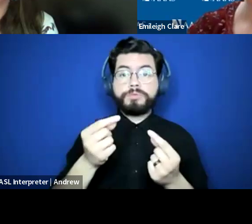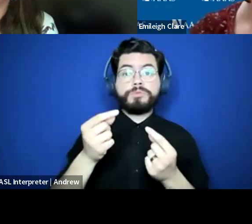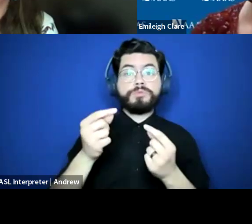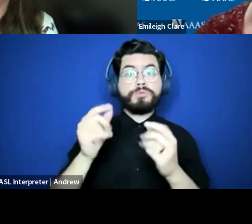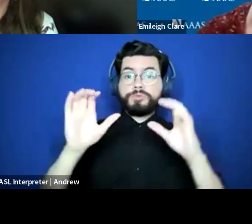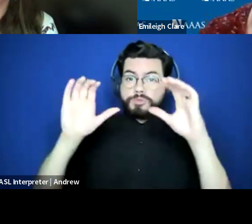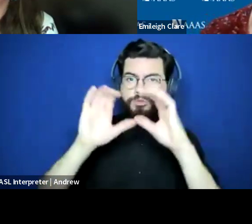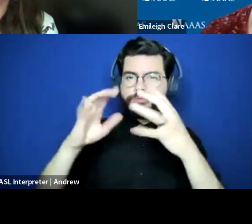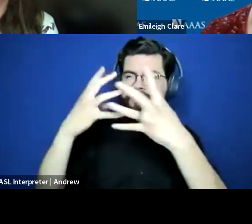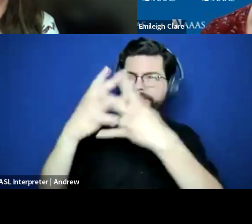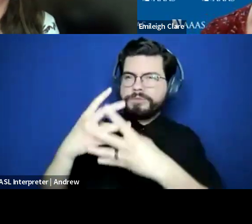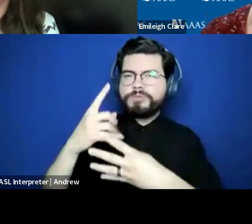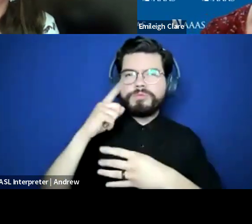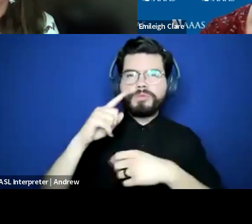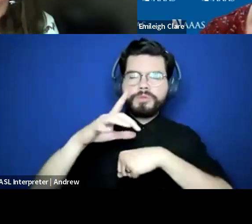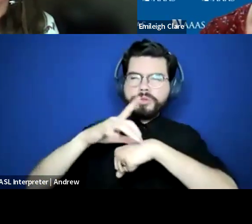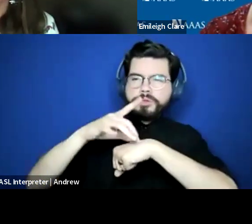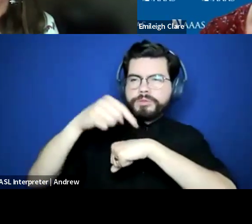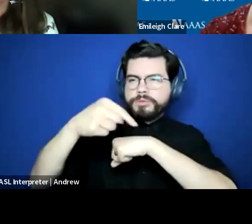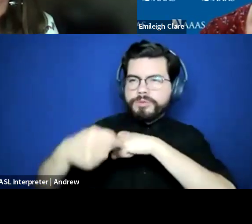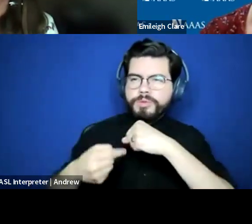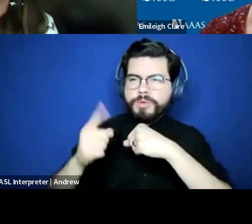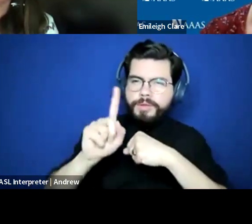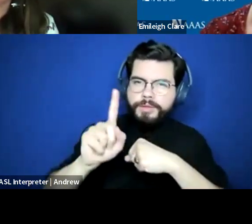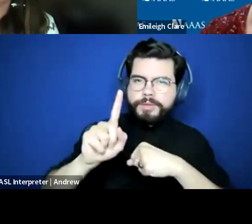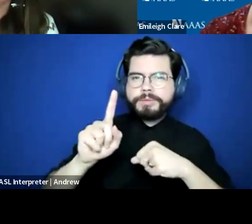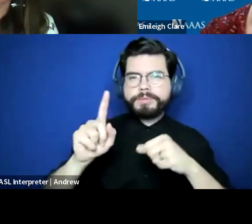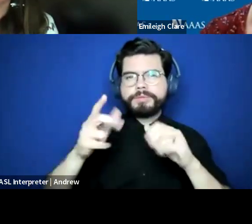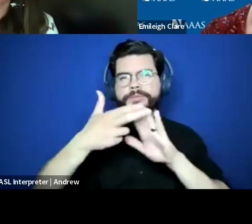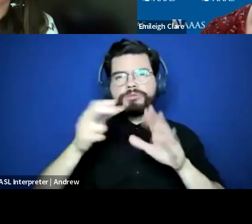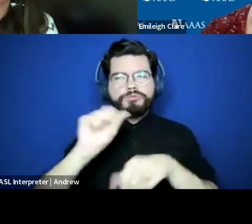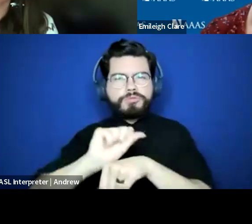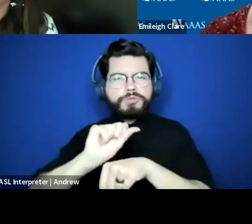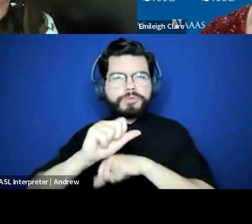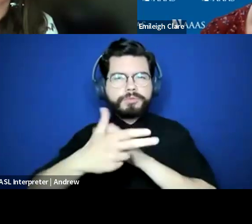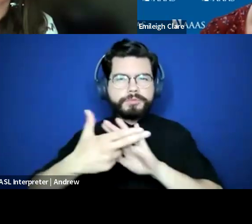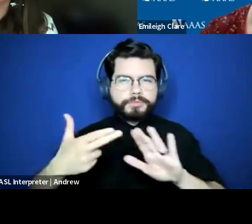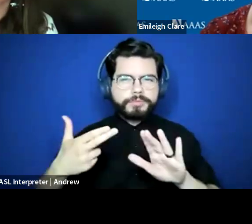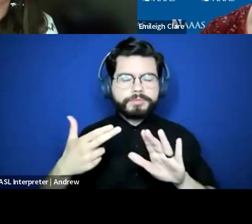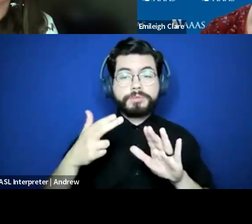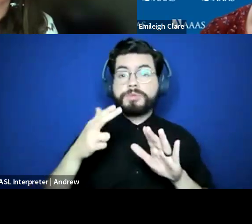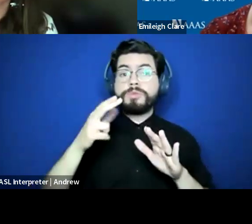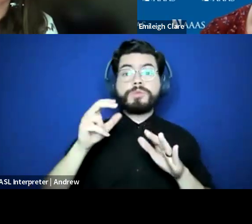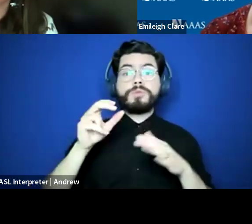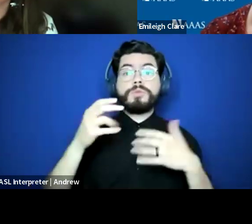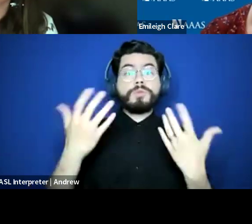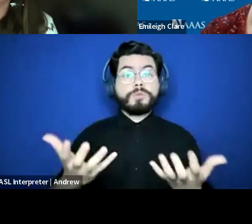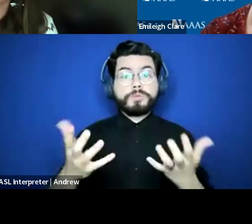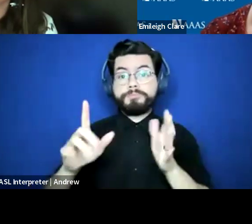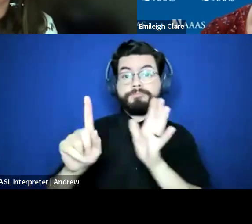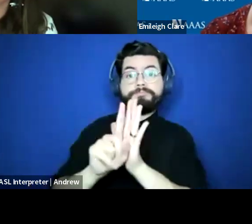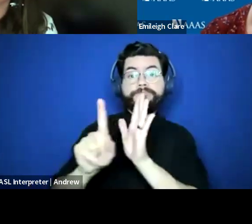filters for geography and title and salary and all of that stuff, or you can even set up an alert. So if you want to type in a search one